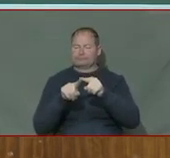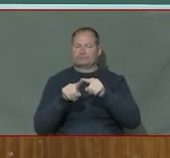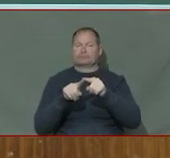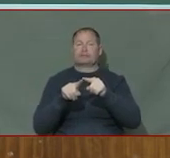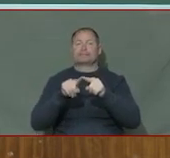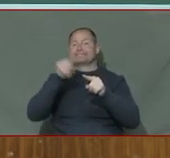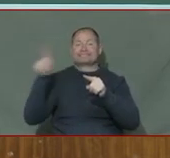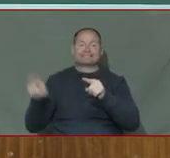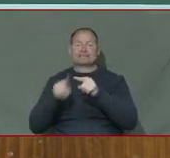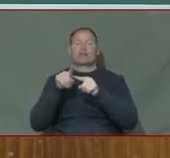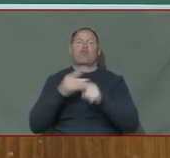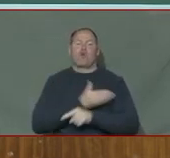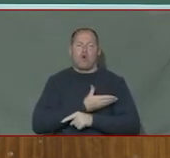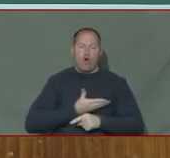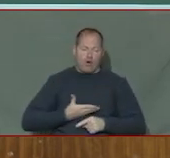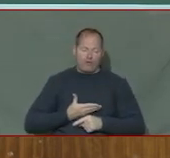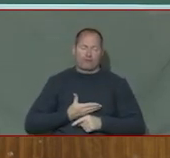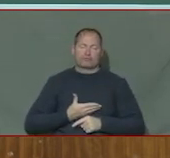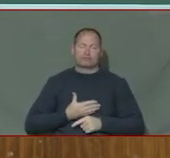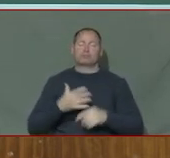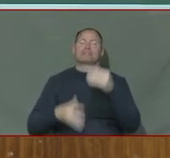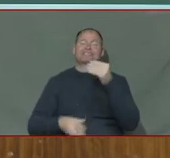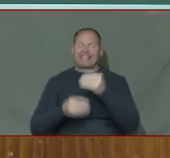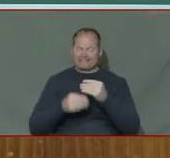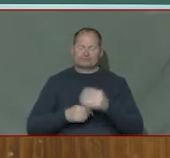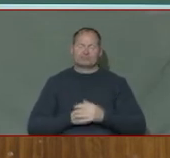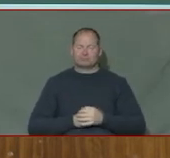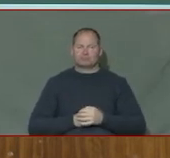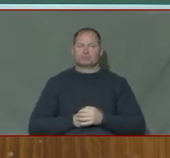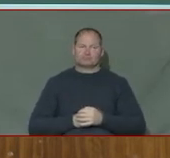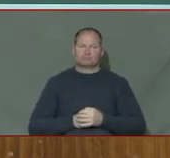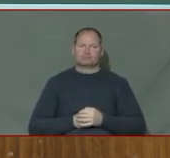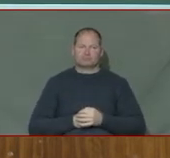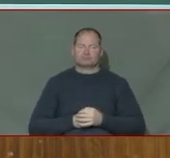pi radius squared. Agree? Are you with me?